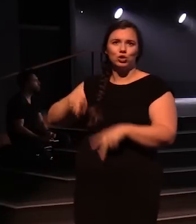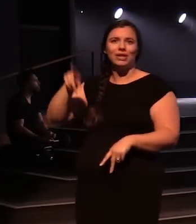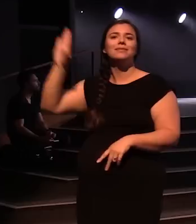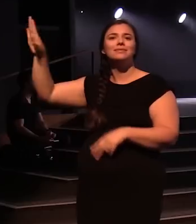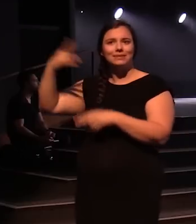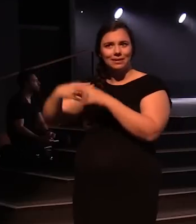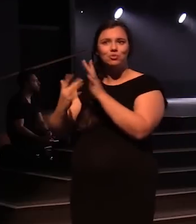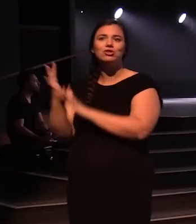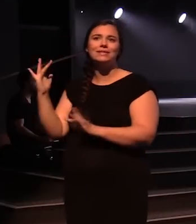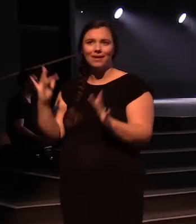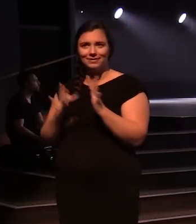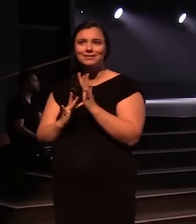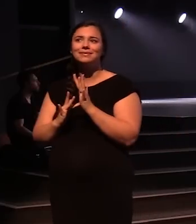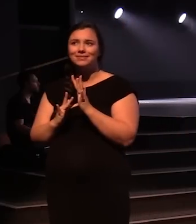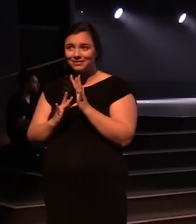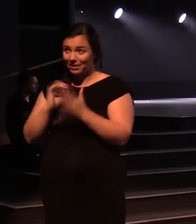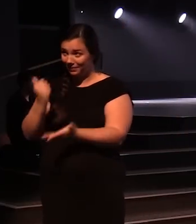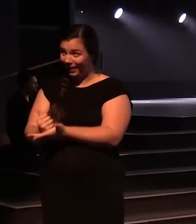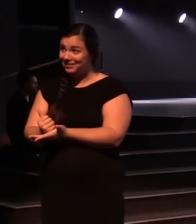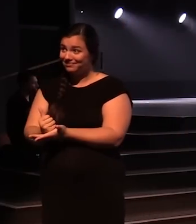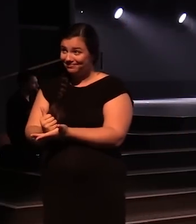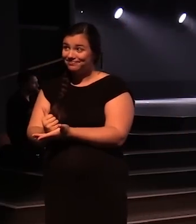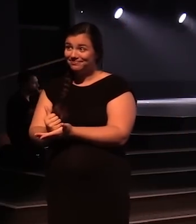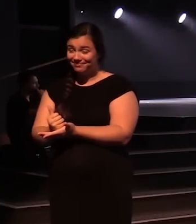is Jesus. Amen?